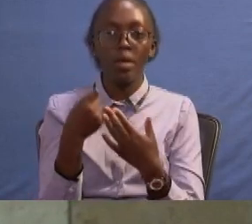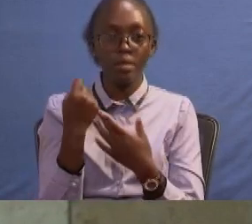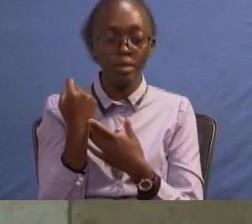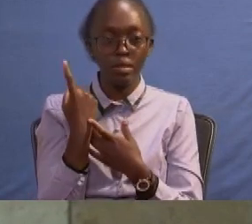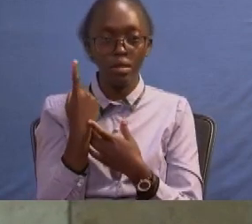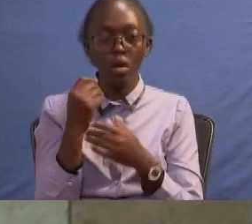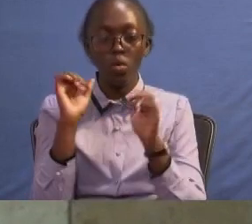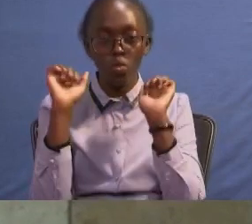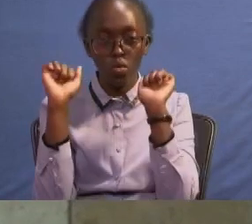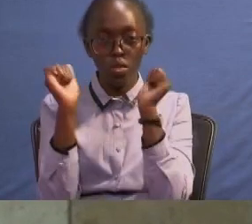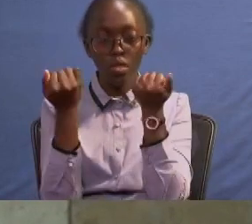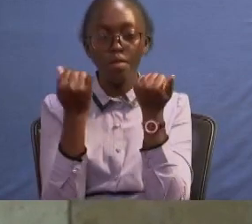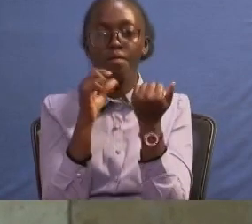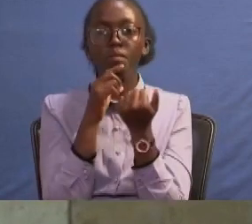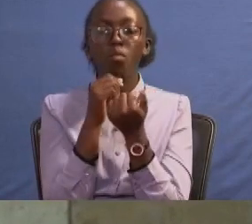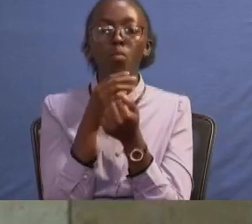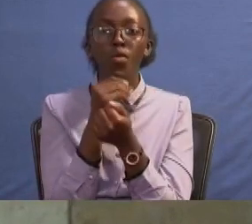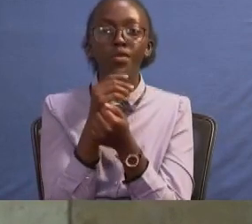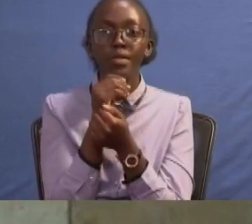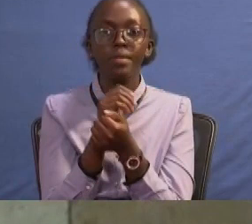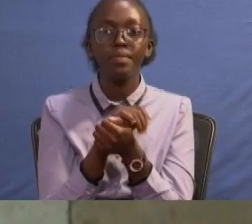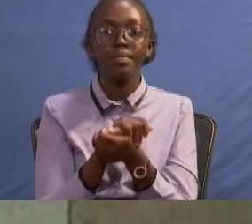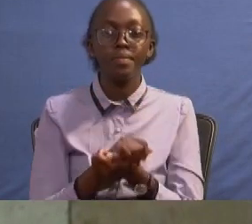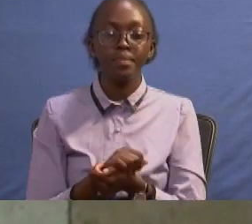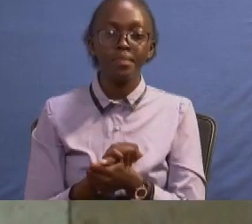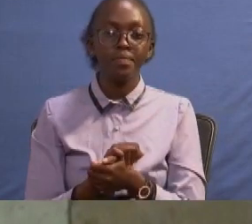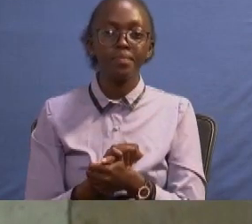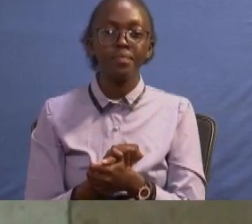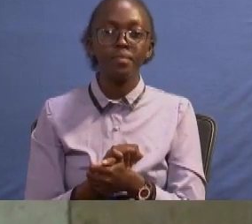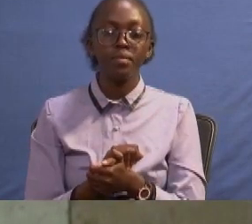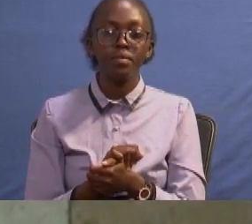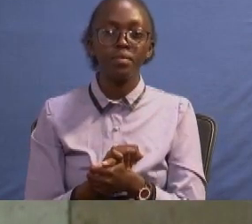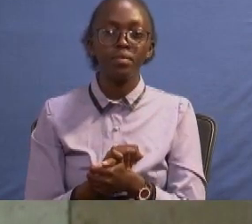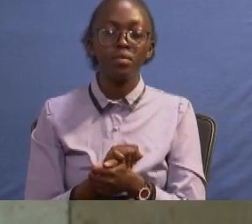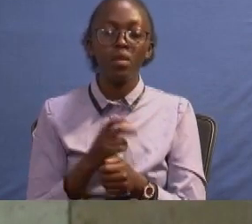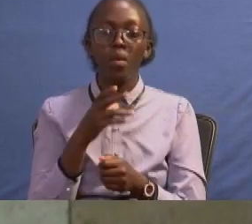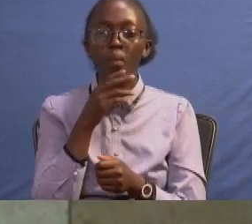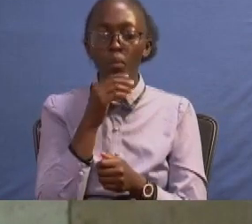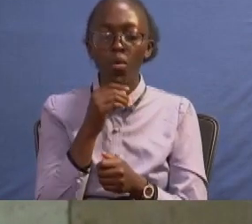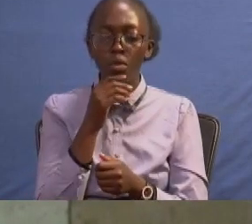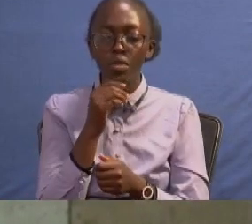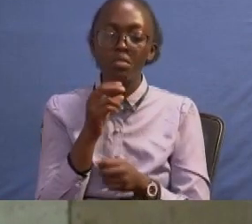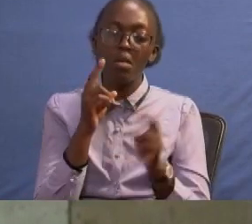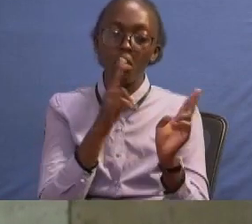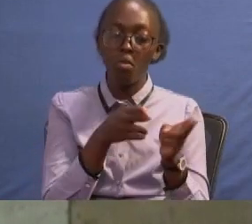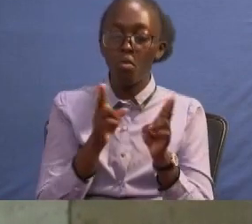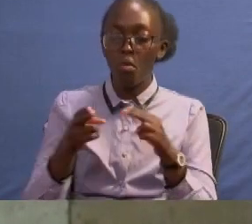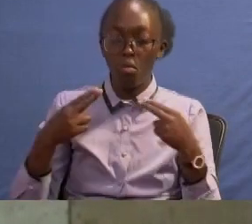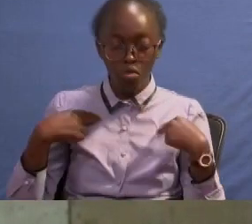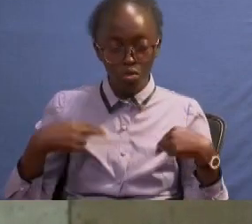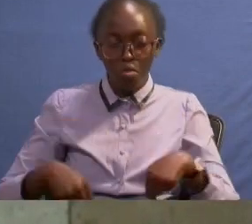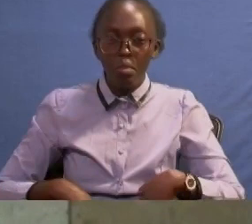the boy child. Boy child is just a human being like the girl